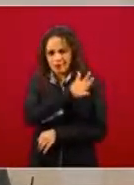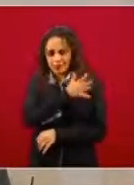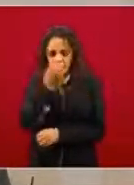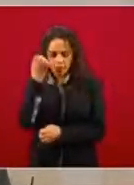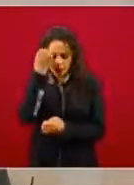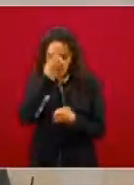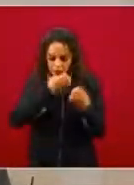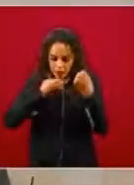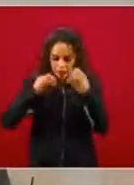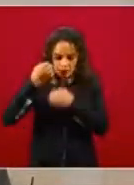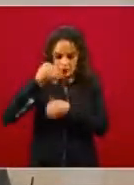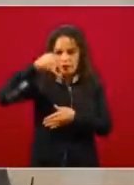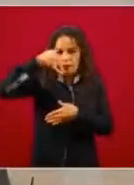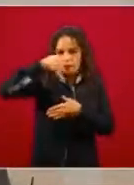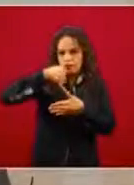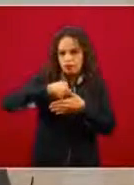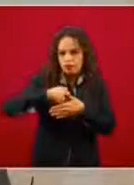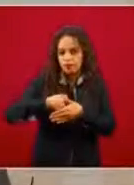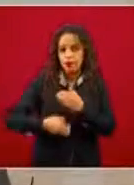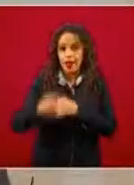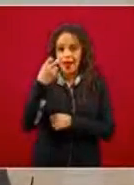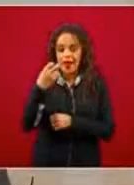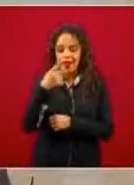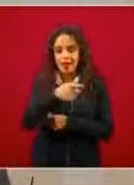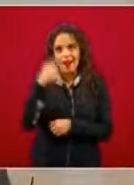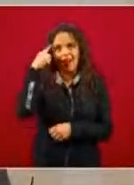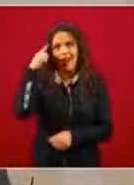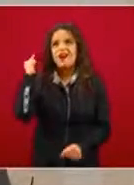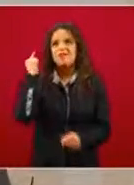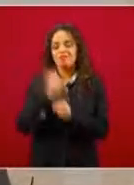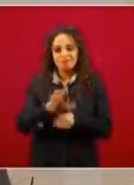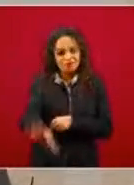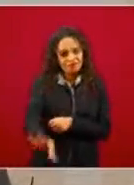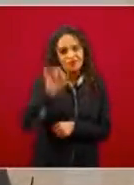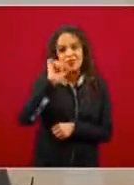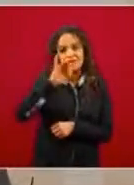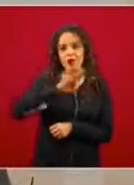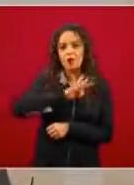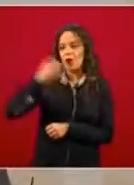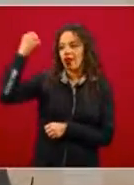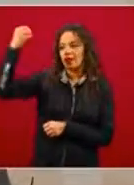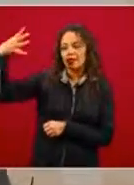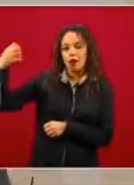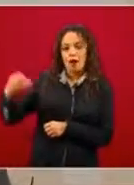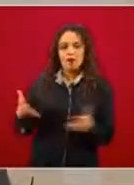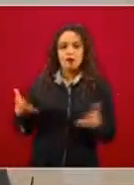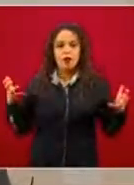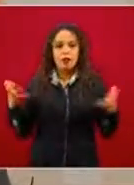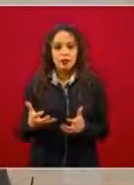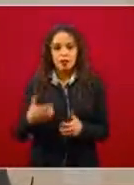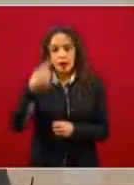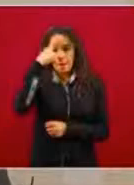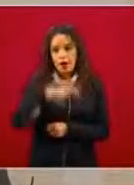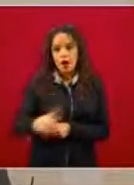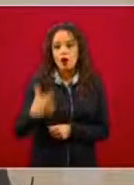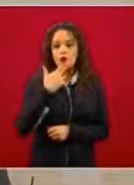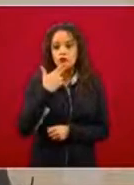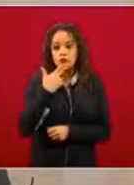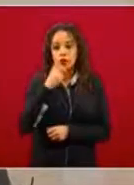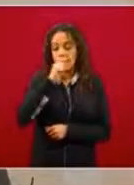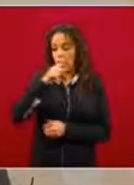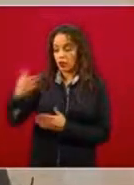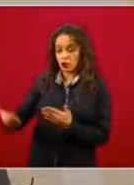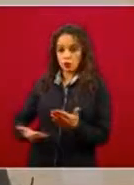very intricate work that was designed and led us to have an operational and simple